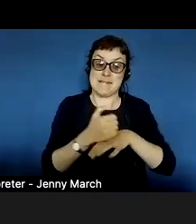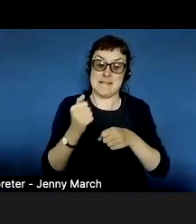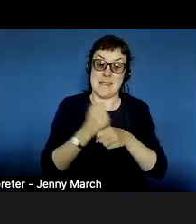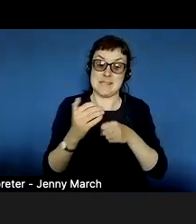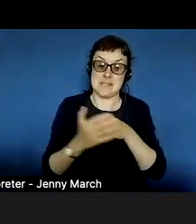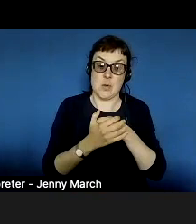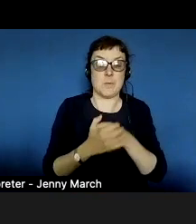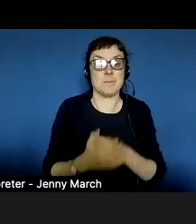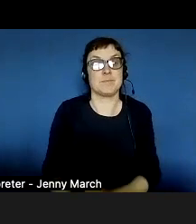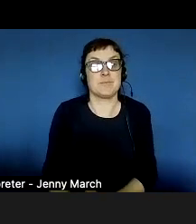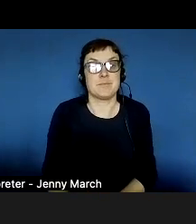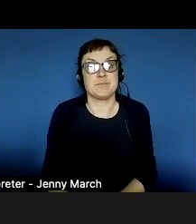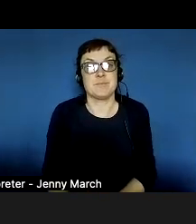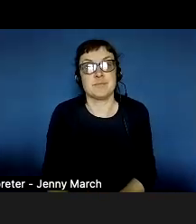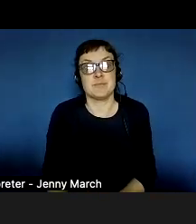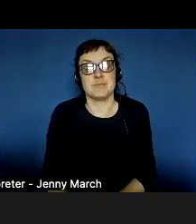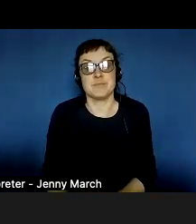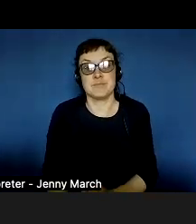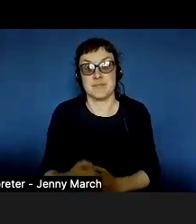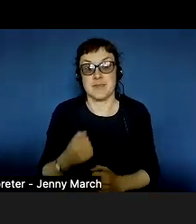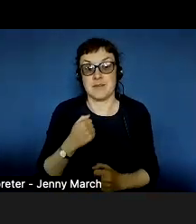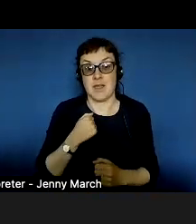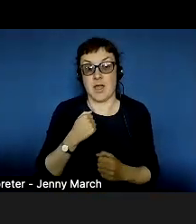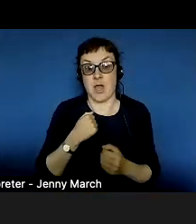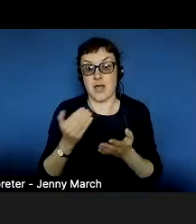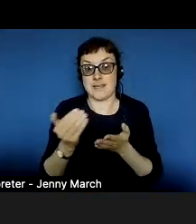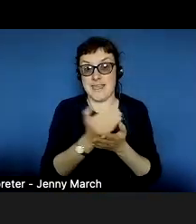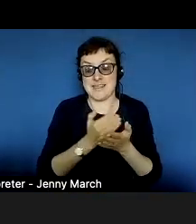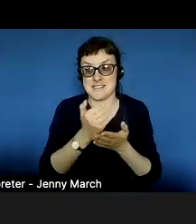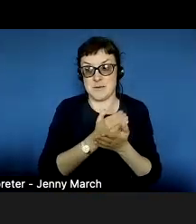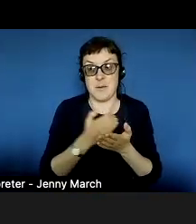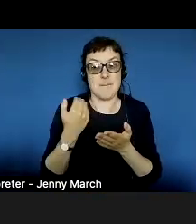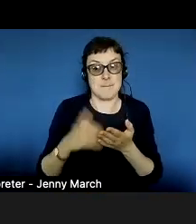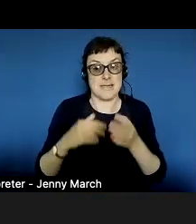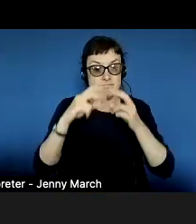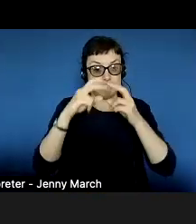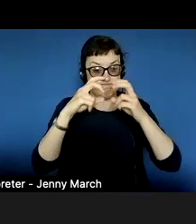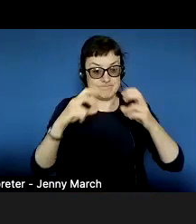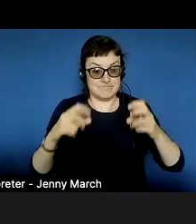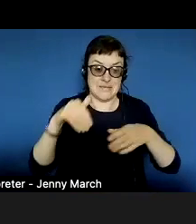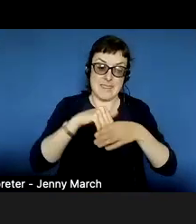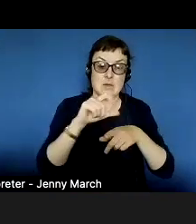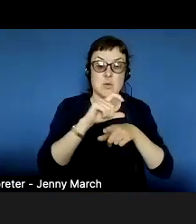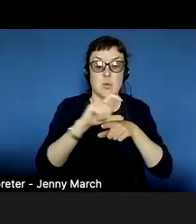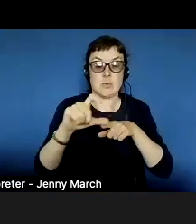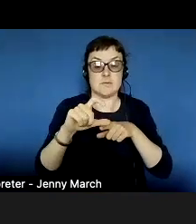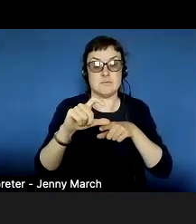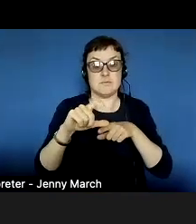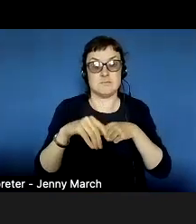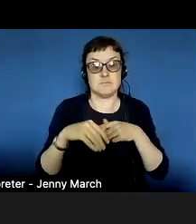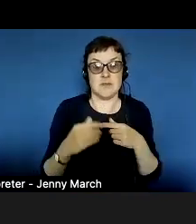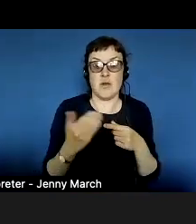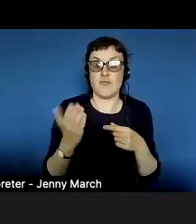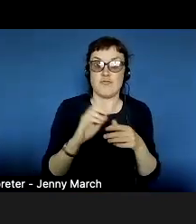the collection that we were able to explore during the course was Joyce